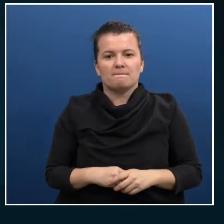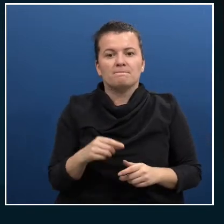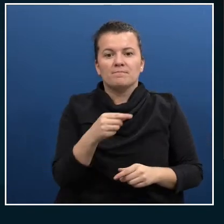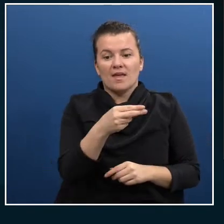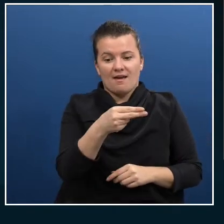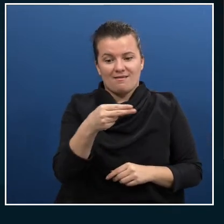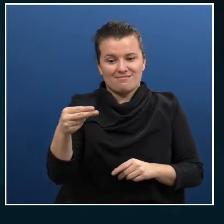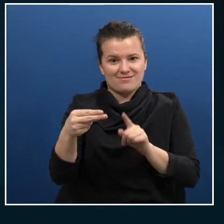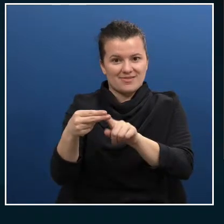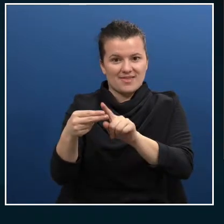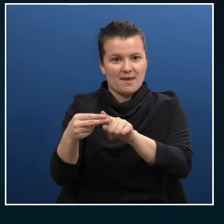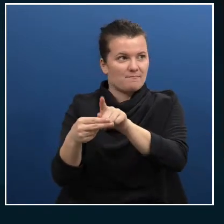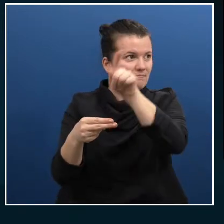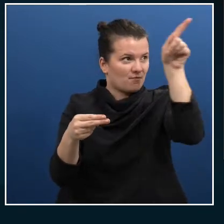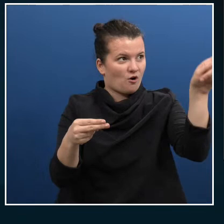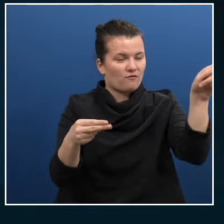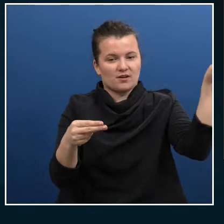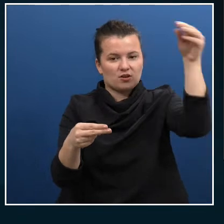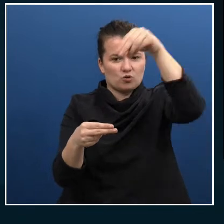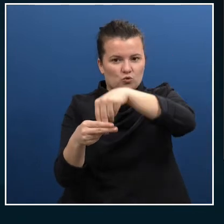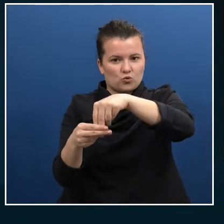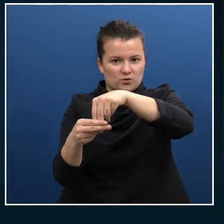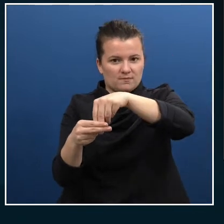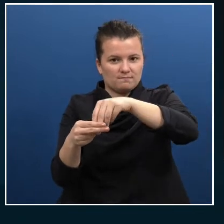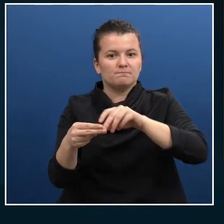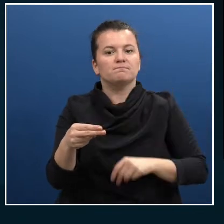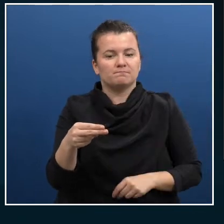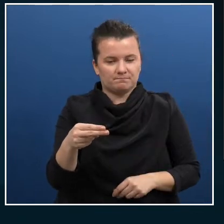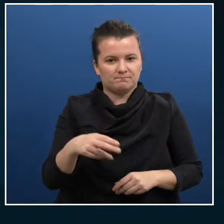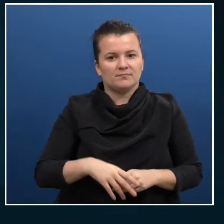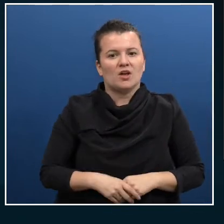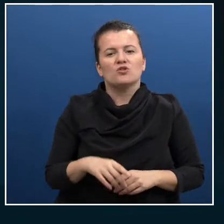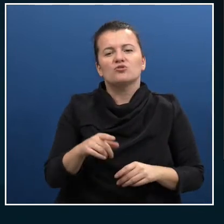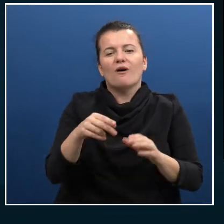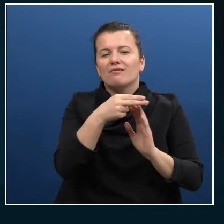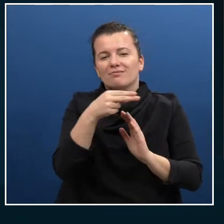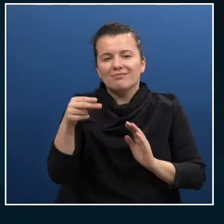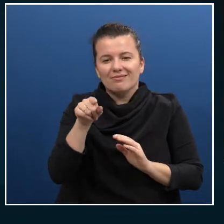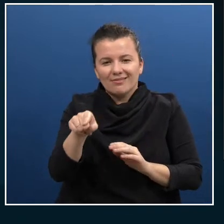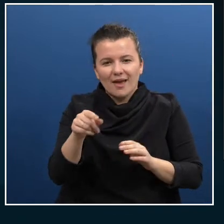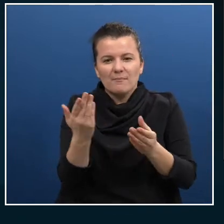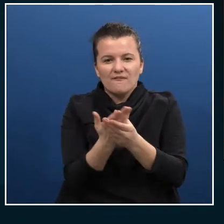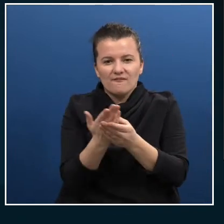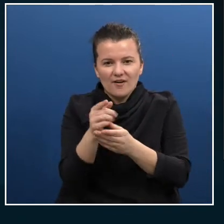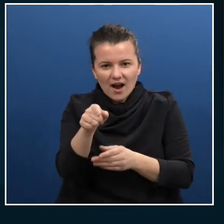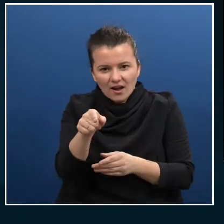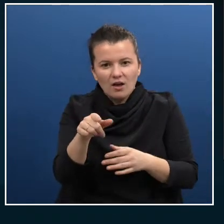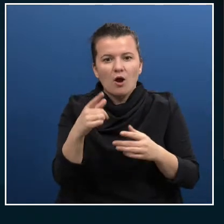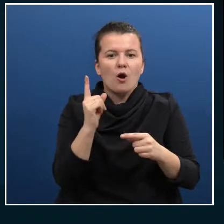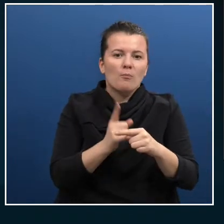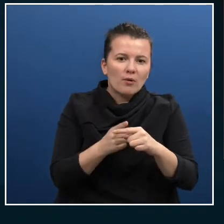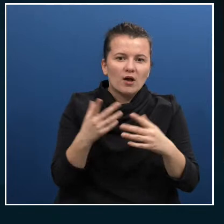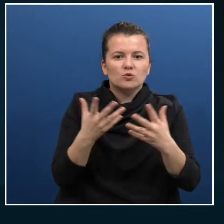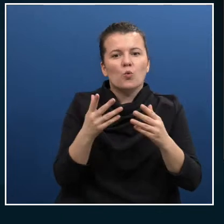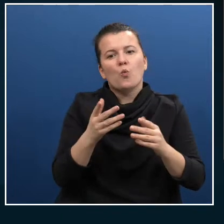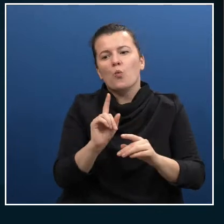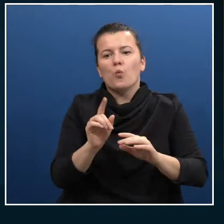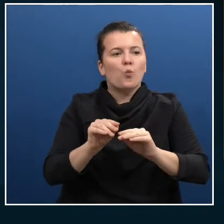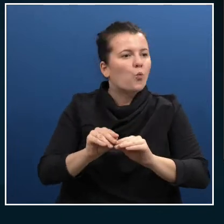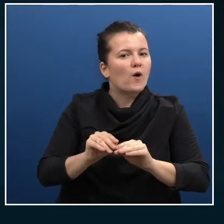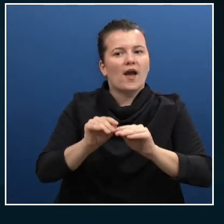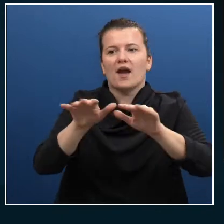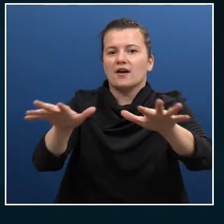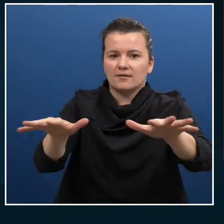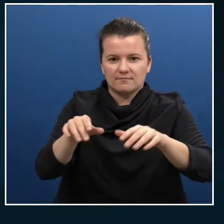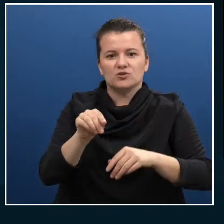this deployment. So we need to specify the file name and, of course, the scope where we are deploying this. And then we are going to pass